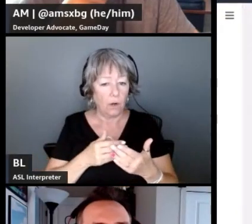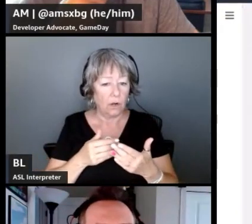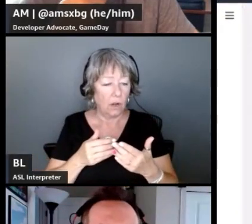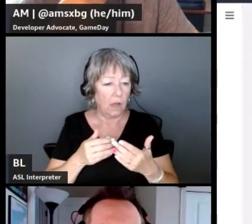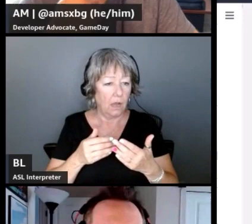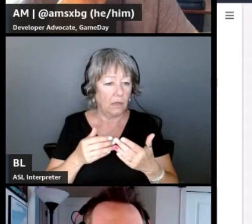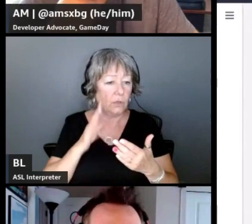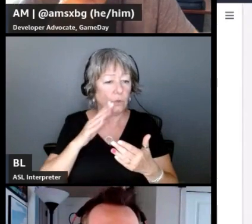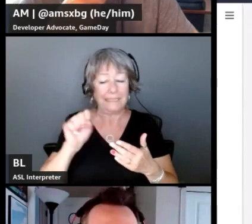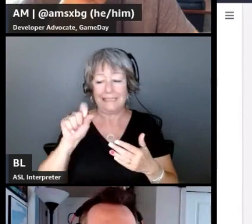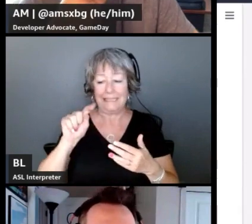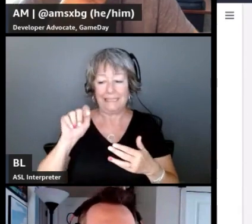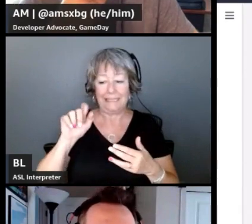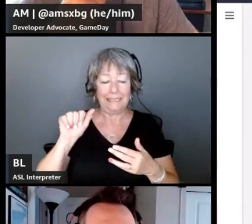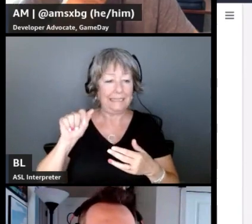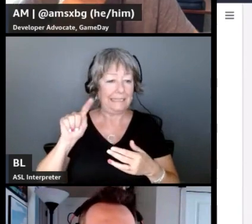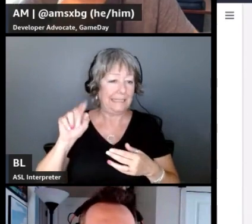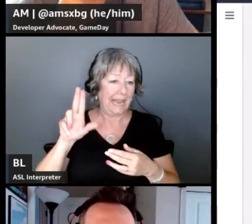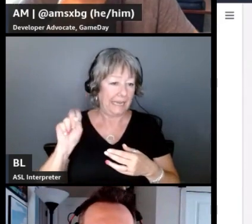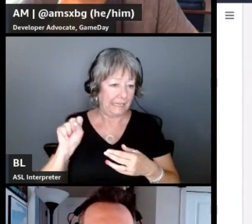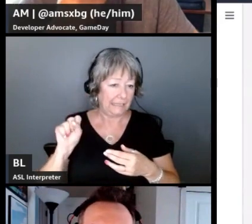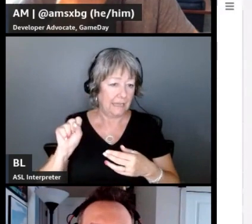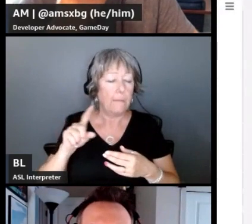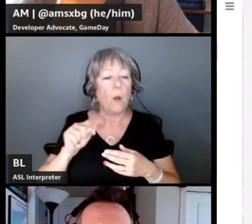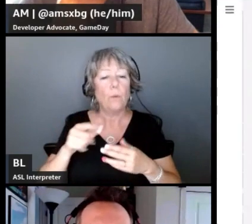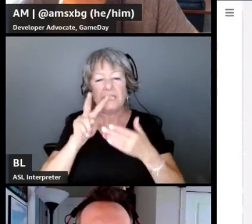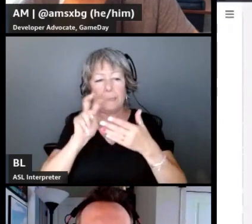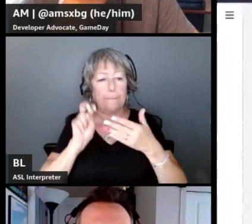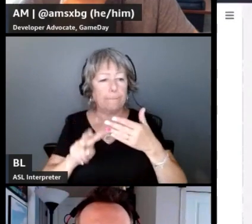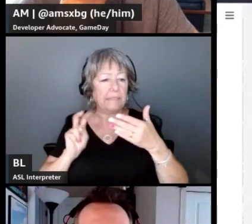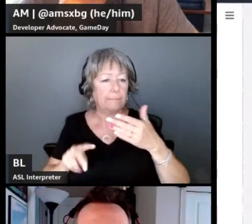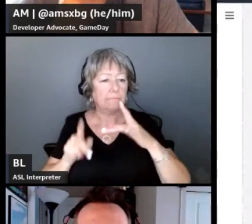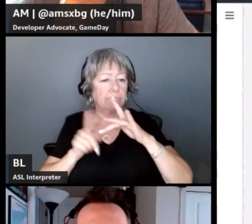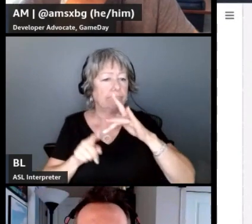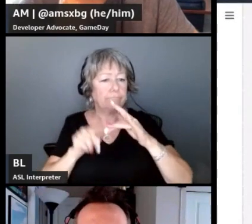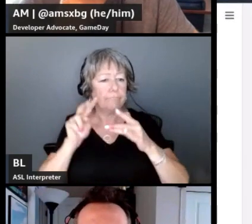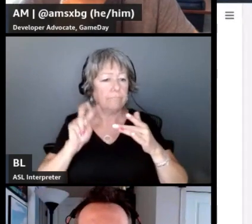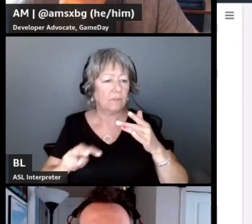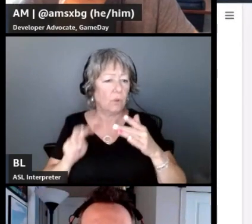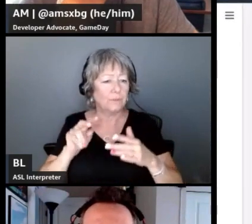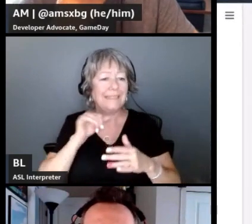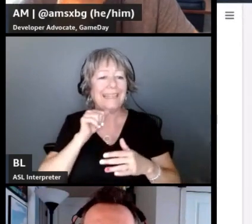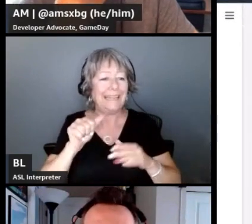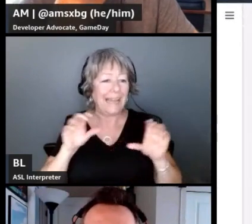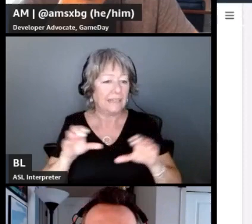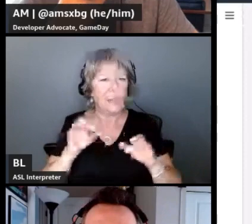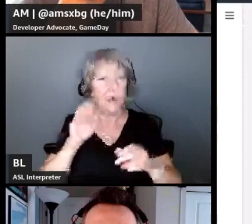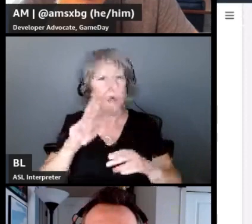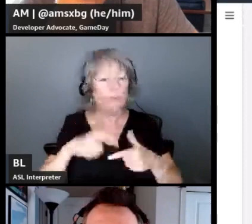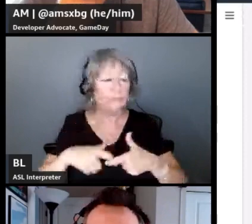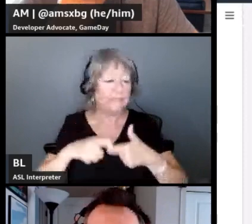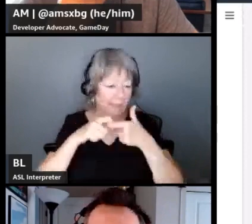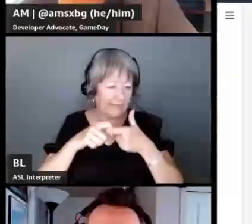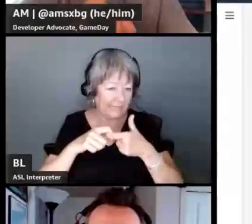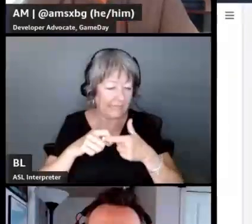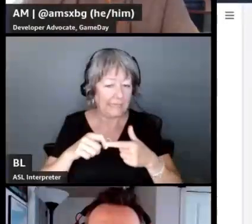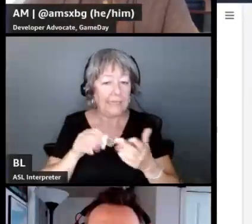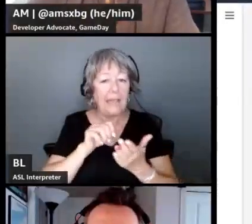new status, but we have essentially skipped those suspended accounts. And what you will see as in a visual way is that StackSets will only try to